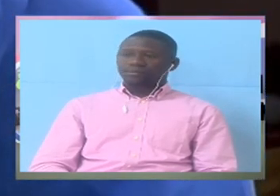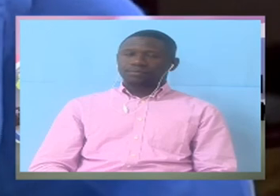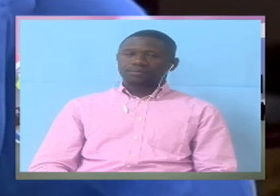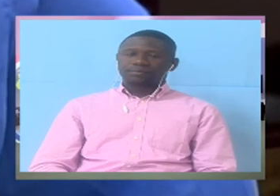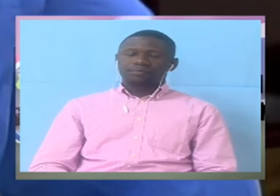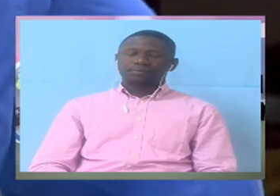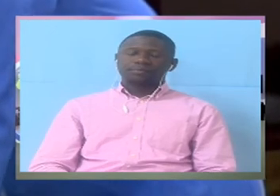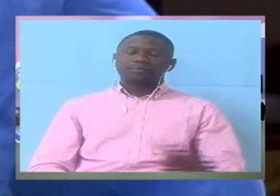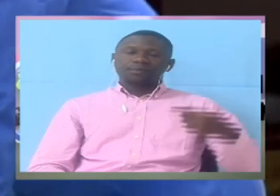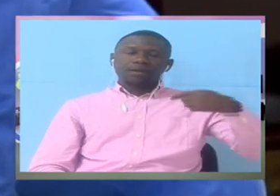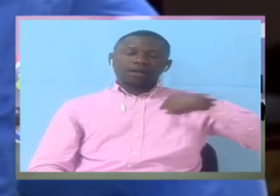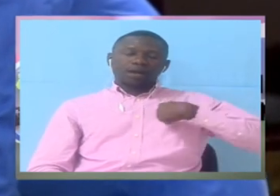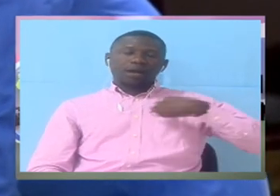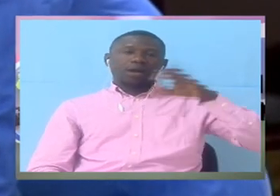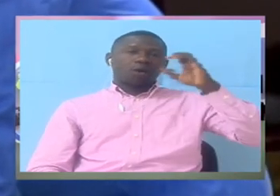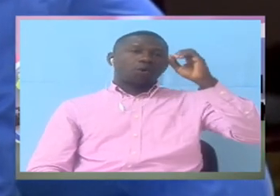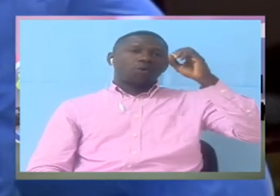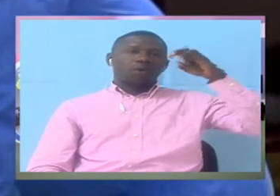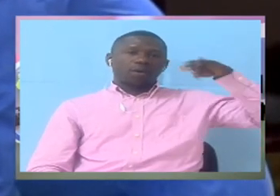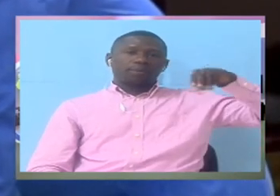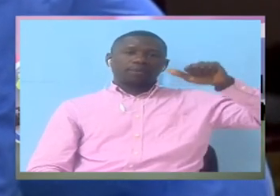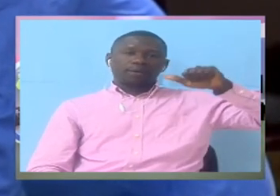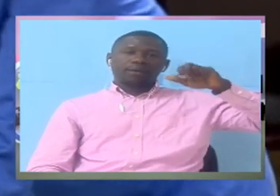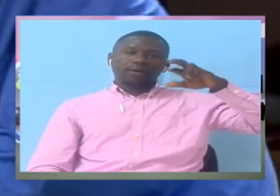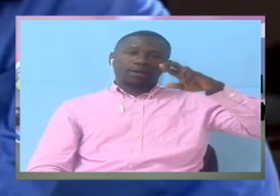Aye, Omar Dampha. Aye, Omar Dampha.